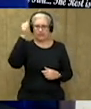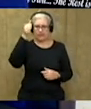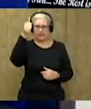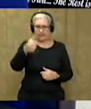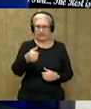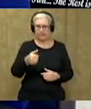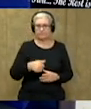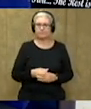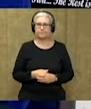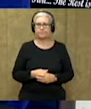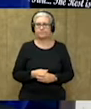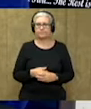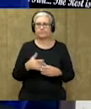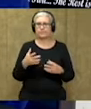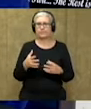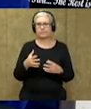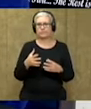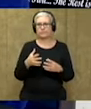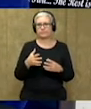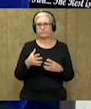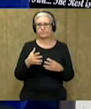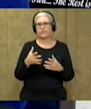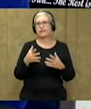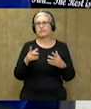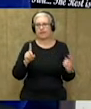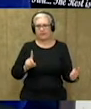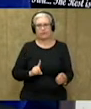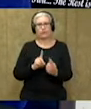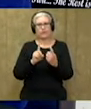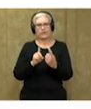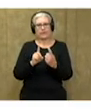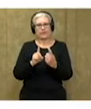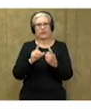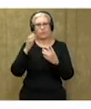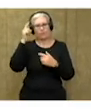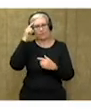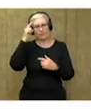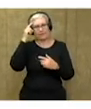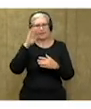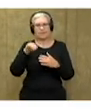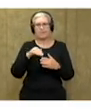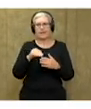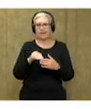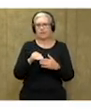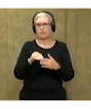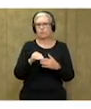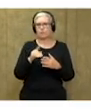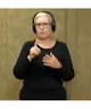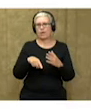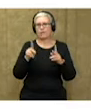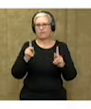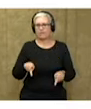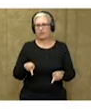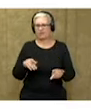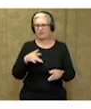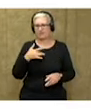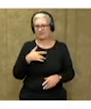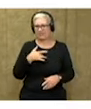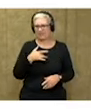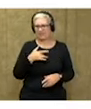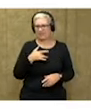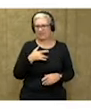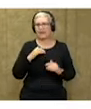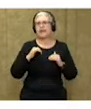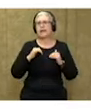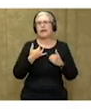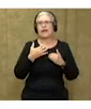When I'm going into a conversation and I know there might be conflict, I want to really think about what the other person might be feeling and think about how